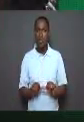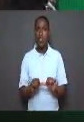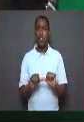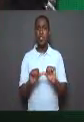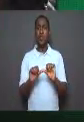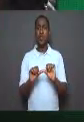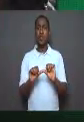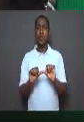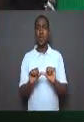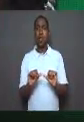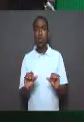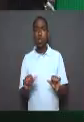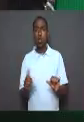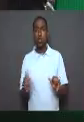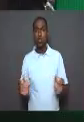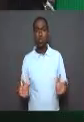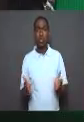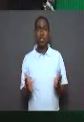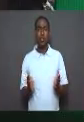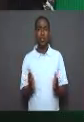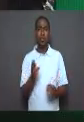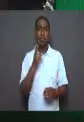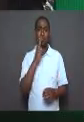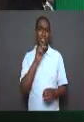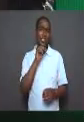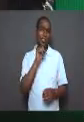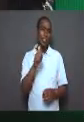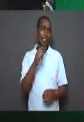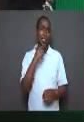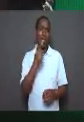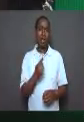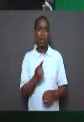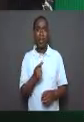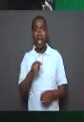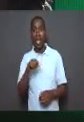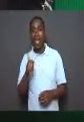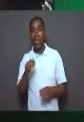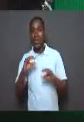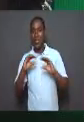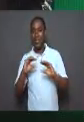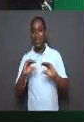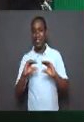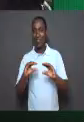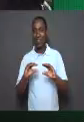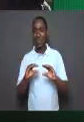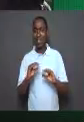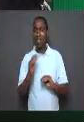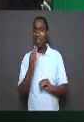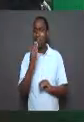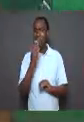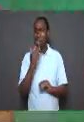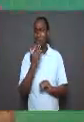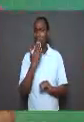to encourage youth to say no to smoking and teach others why it is harmful.